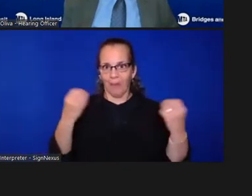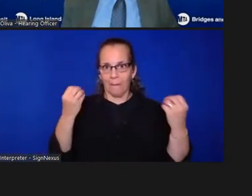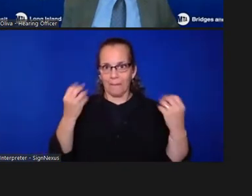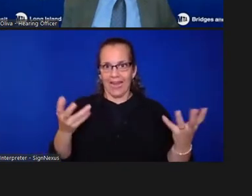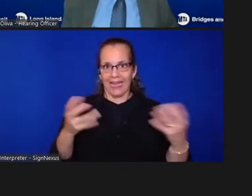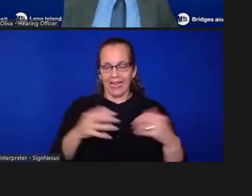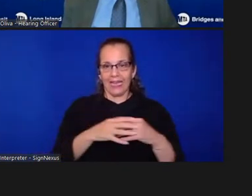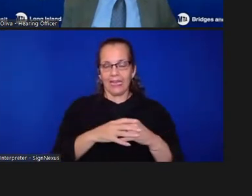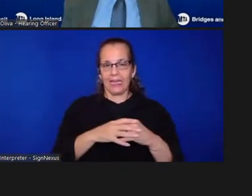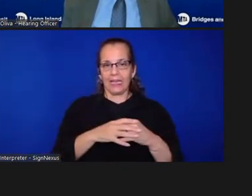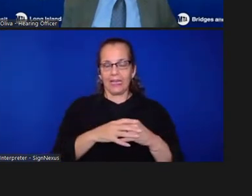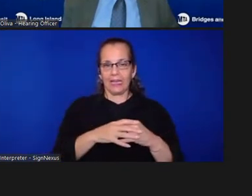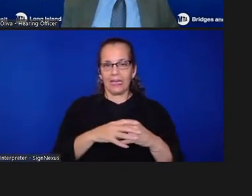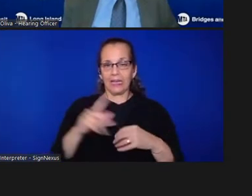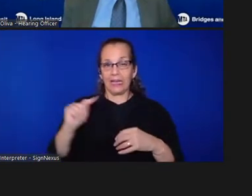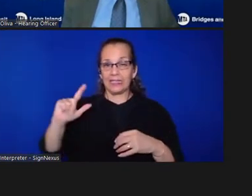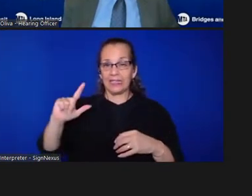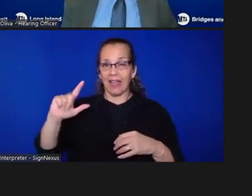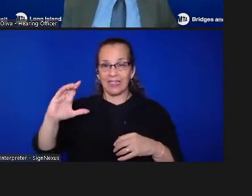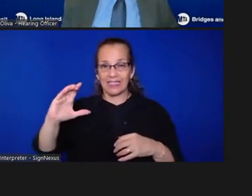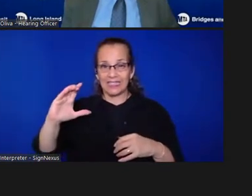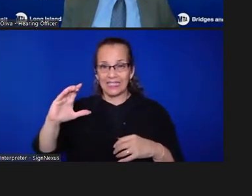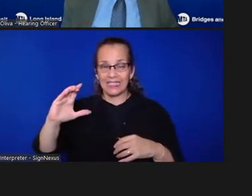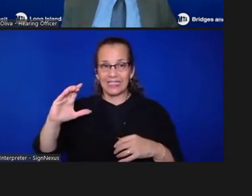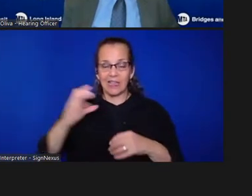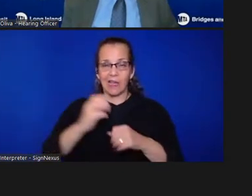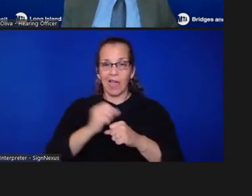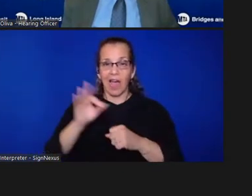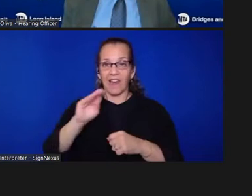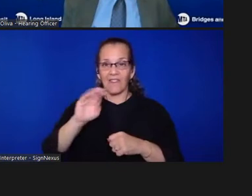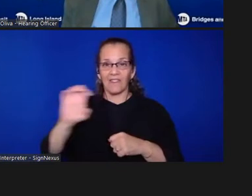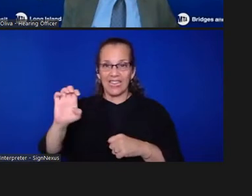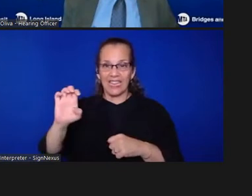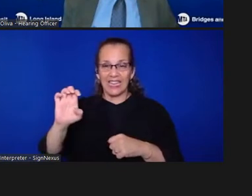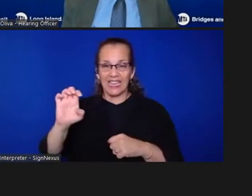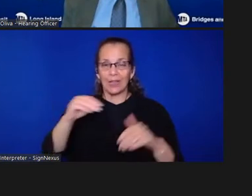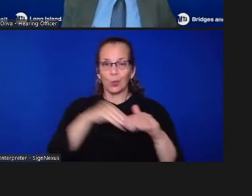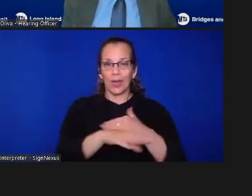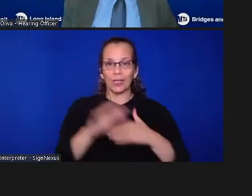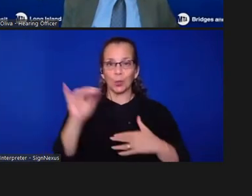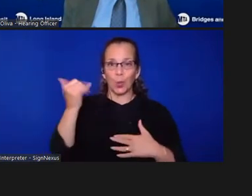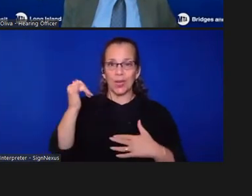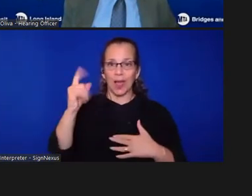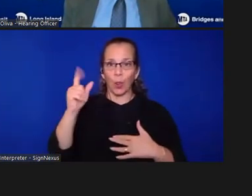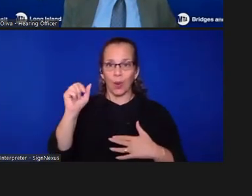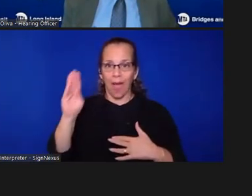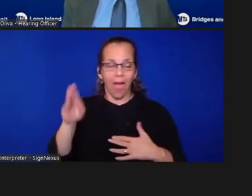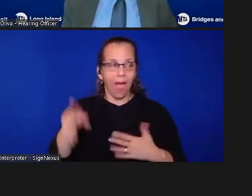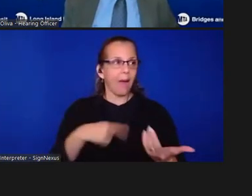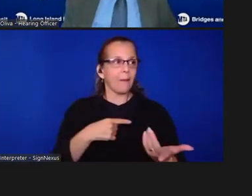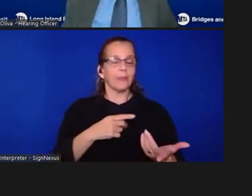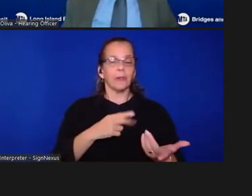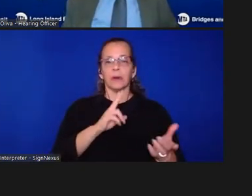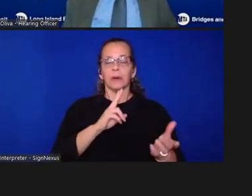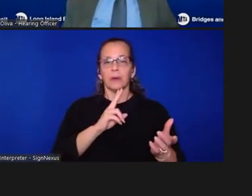TLC Got a fee for getting into a double cab thanks for getting into Ubers there's fees on